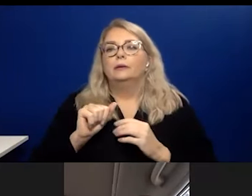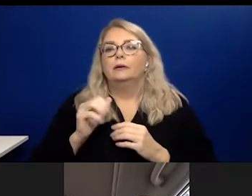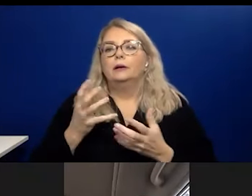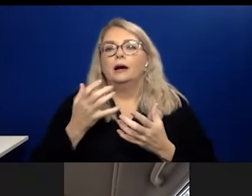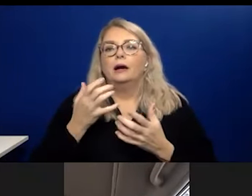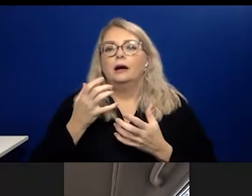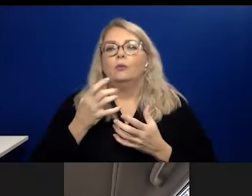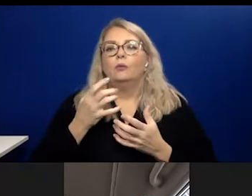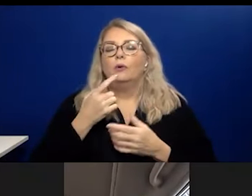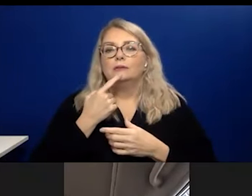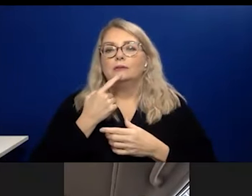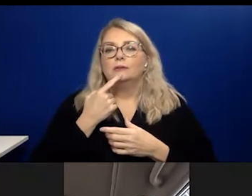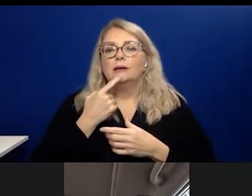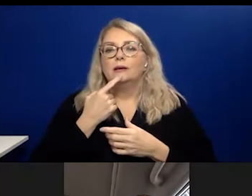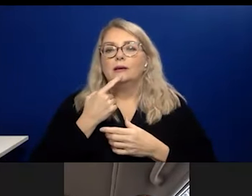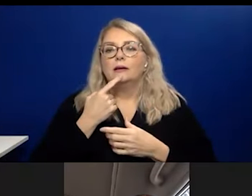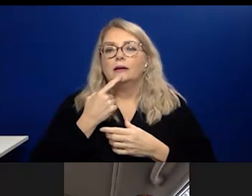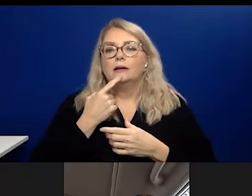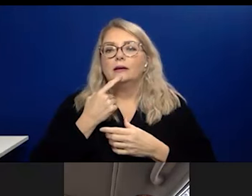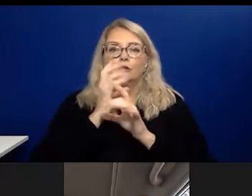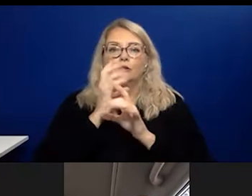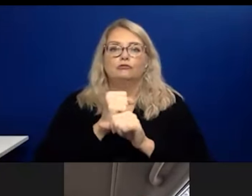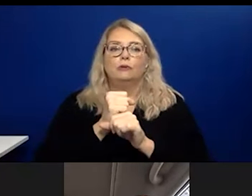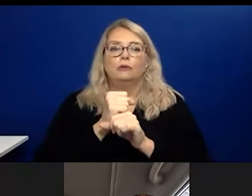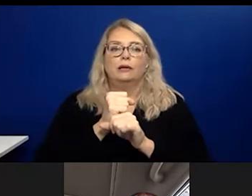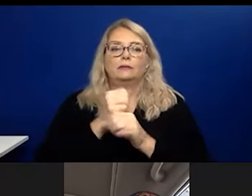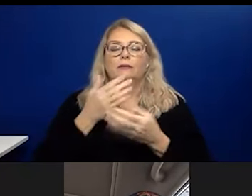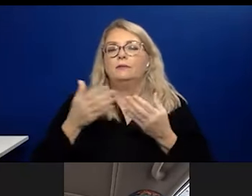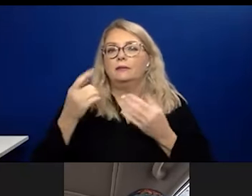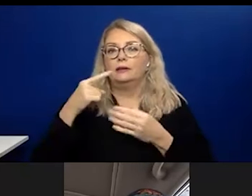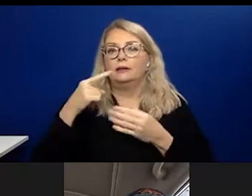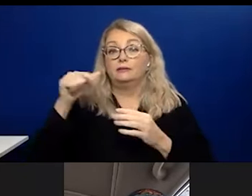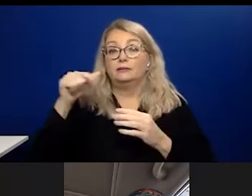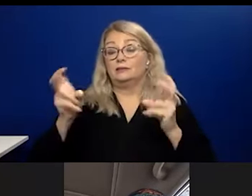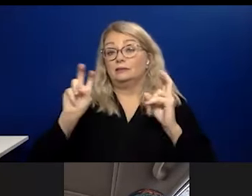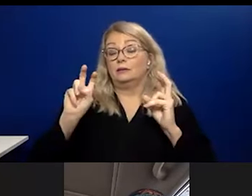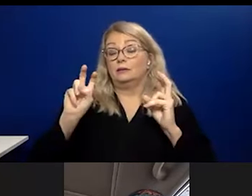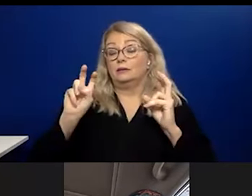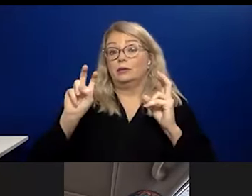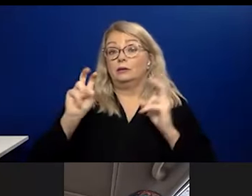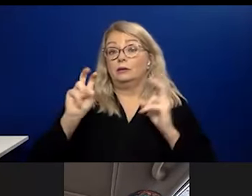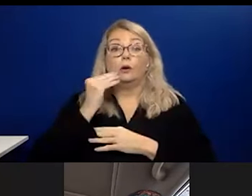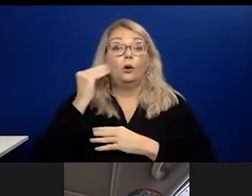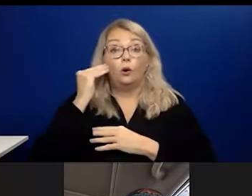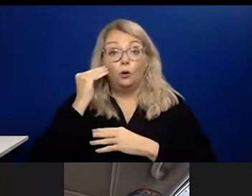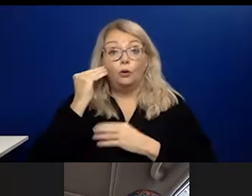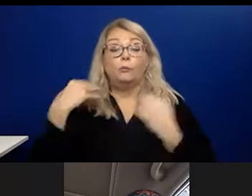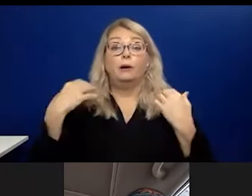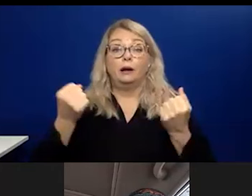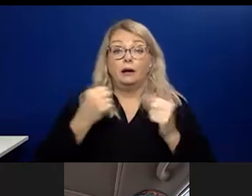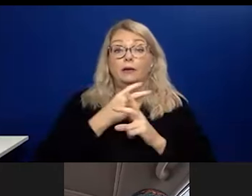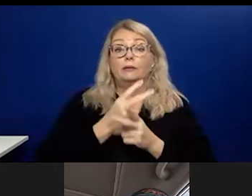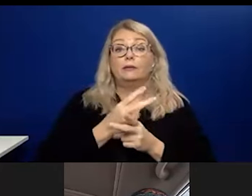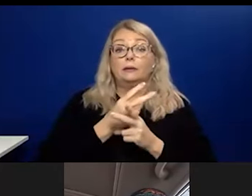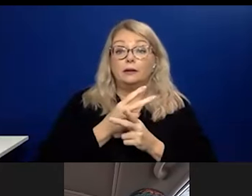the attractive things for this topic is about the home healthcare. It's not